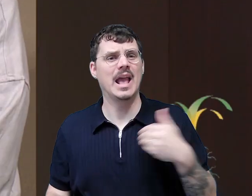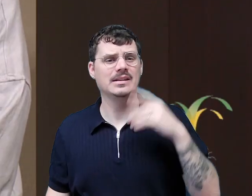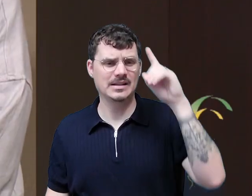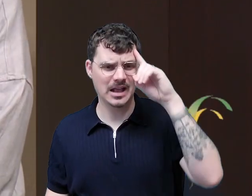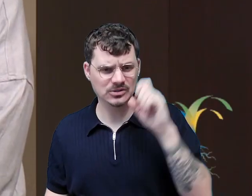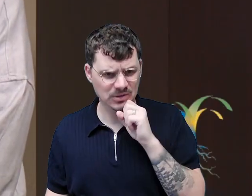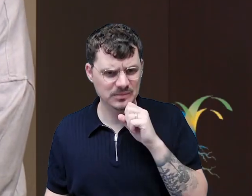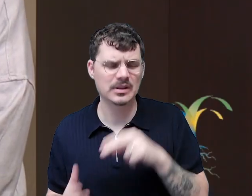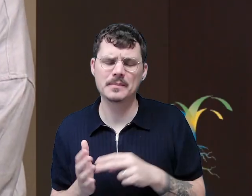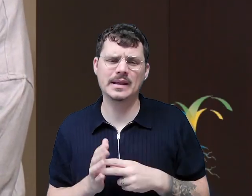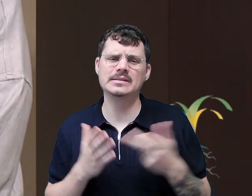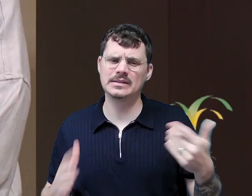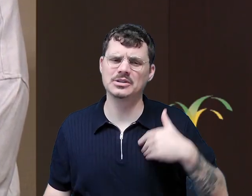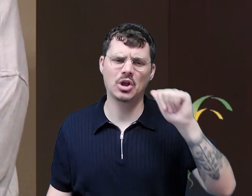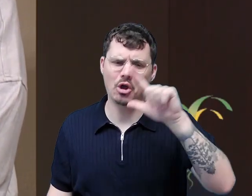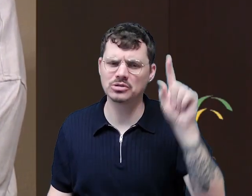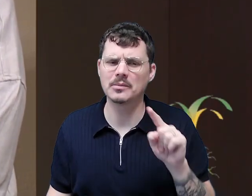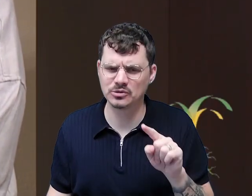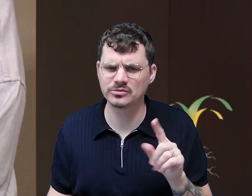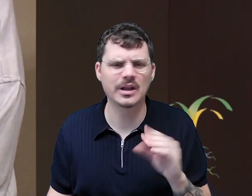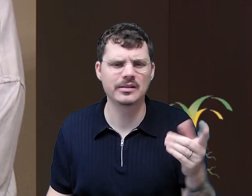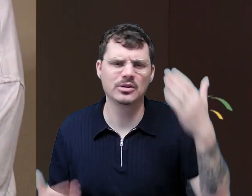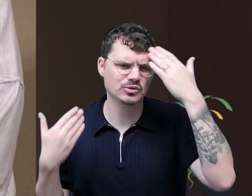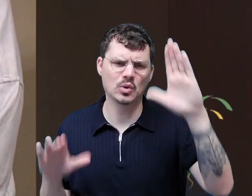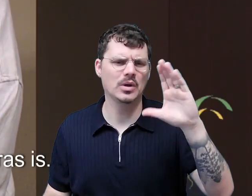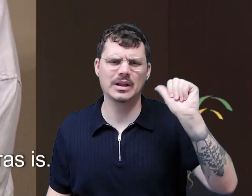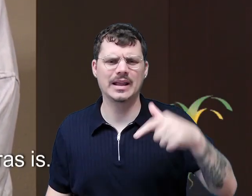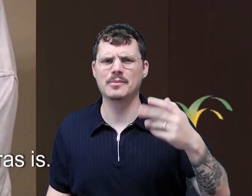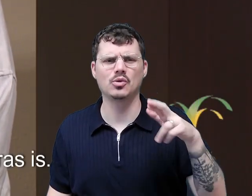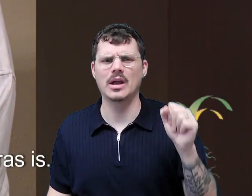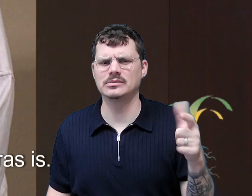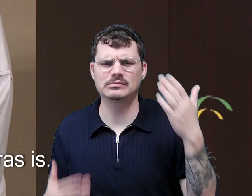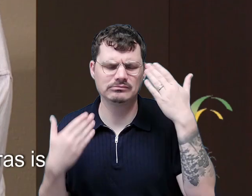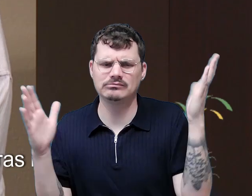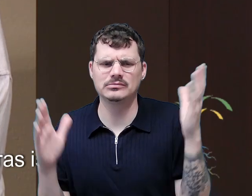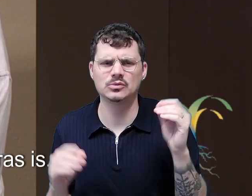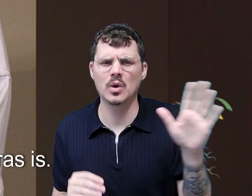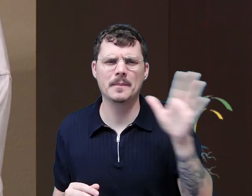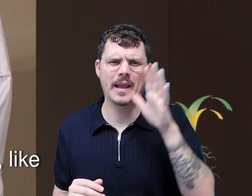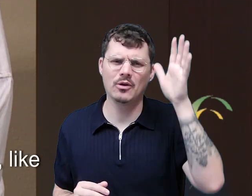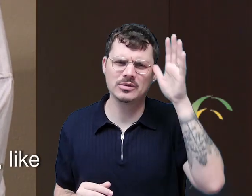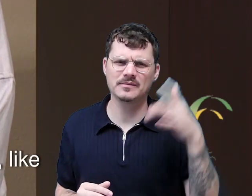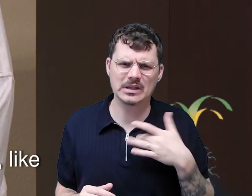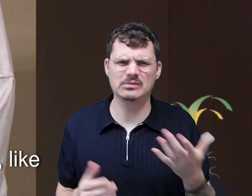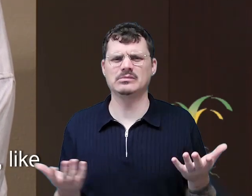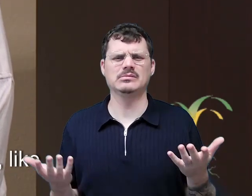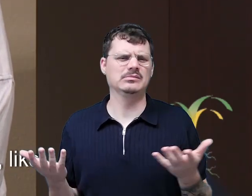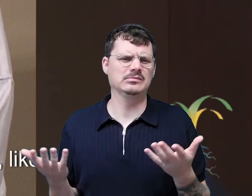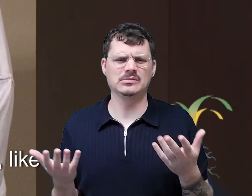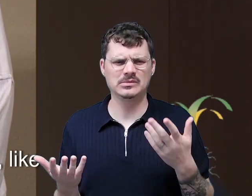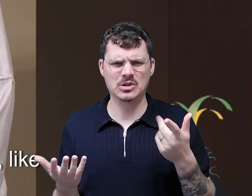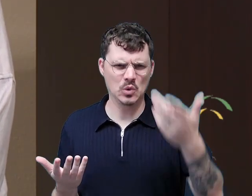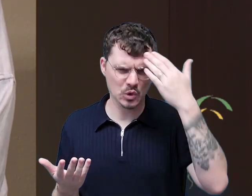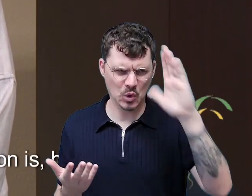since he has Down syndrome, he's got Alzheimer's, and they also don't know what Capgras is. So his parents are a little